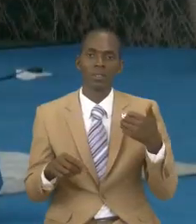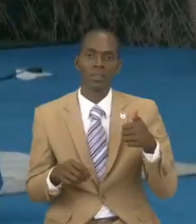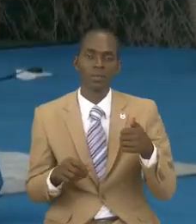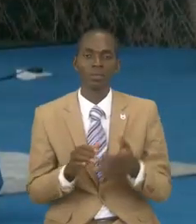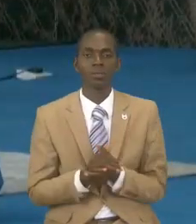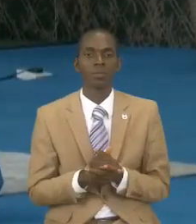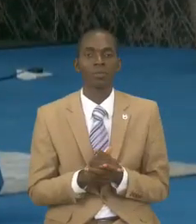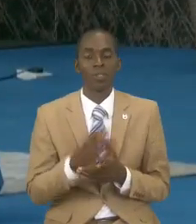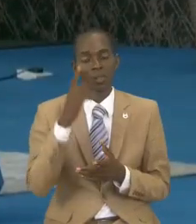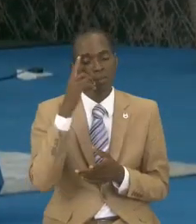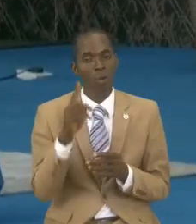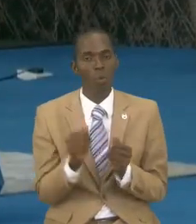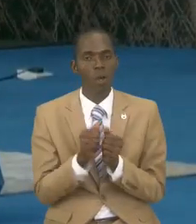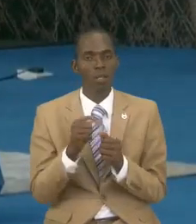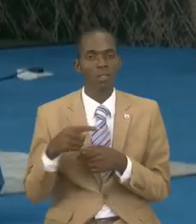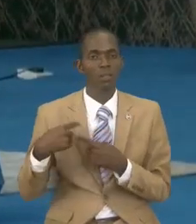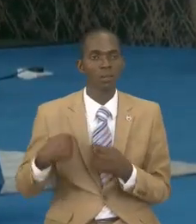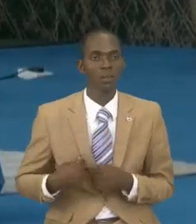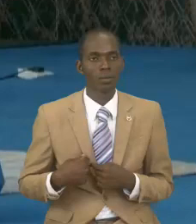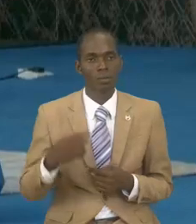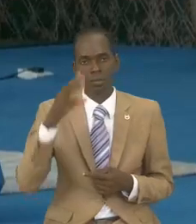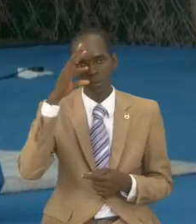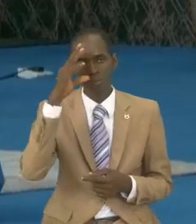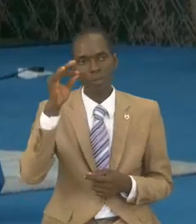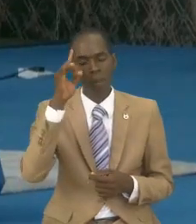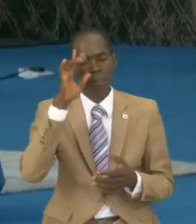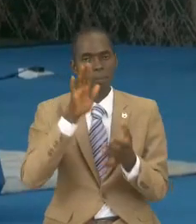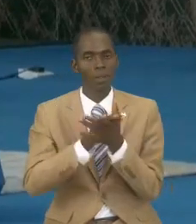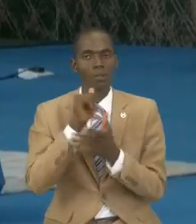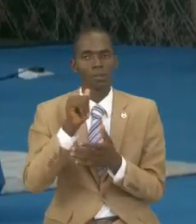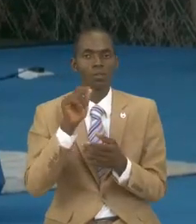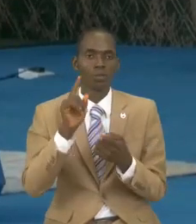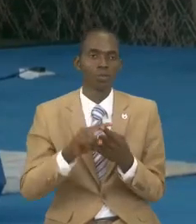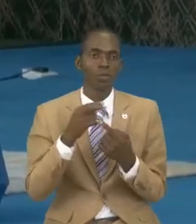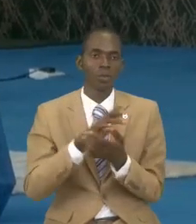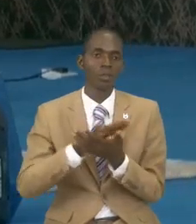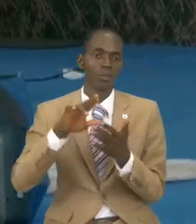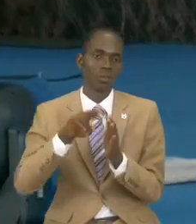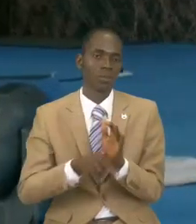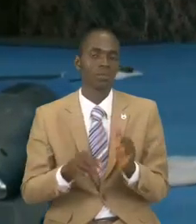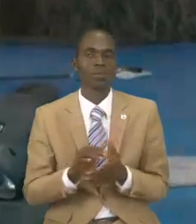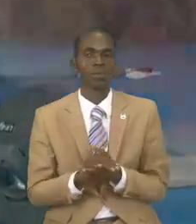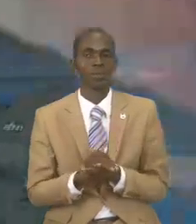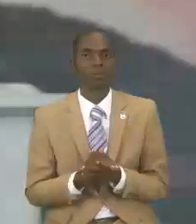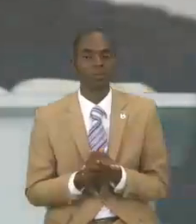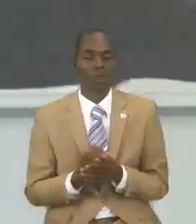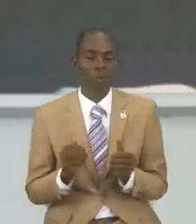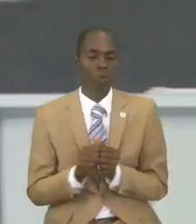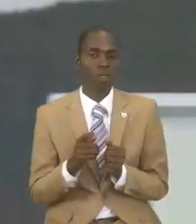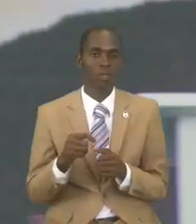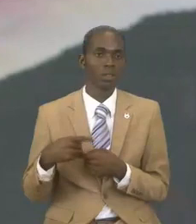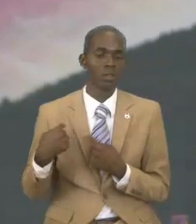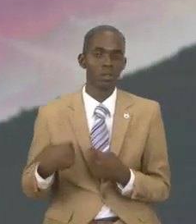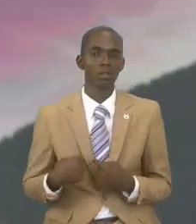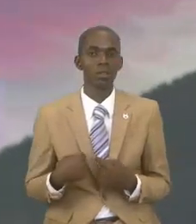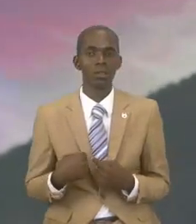the heart man believeth unto righteousness. With the heart,